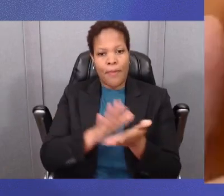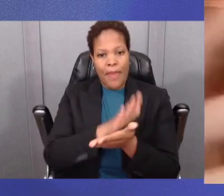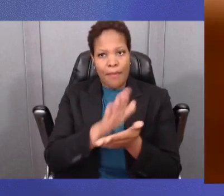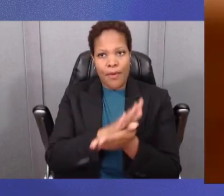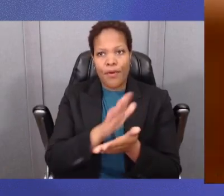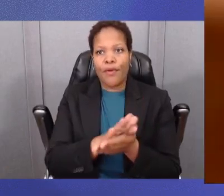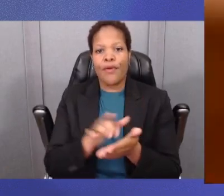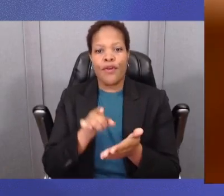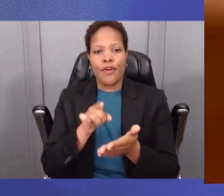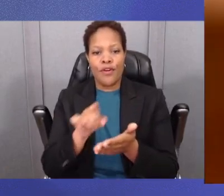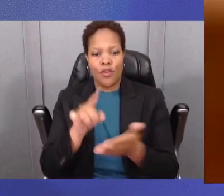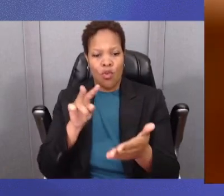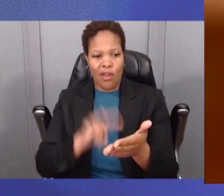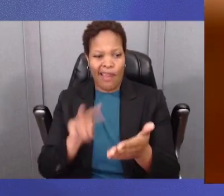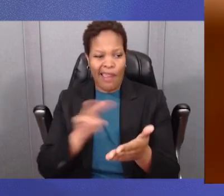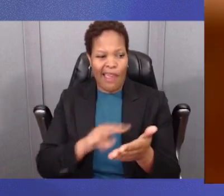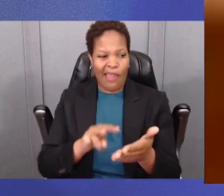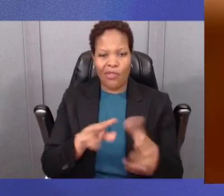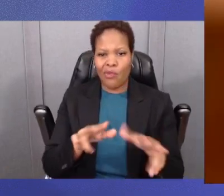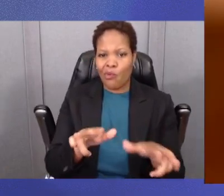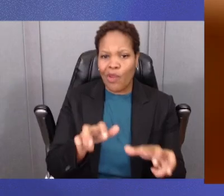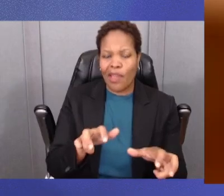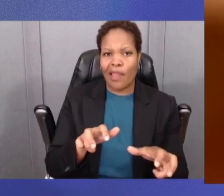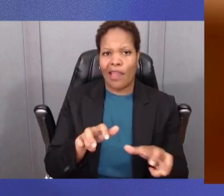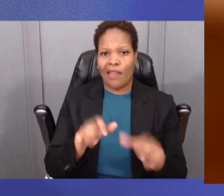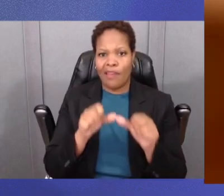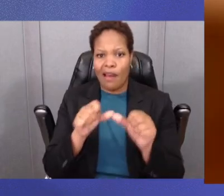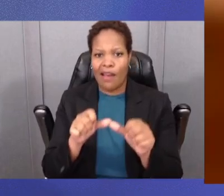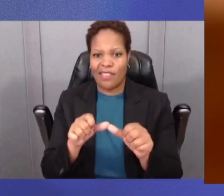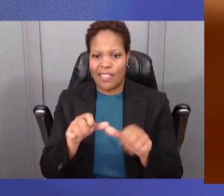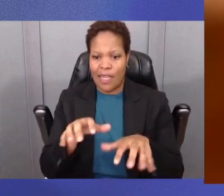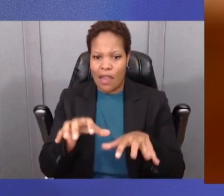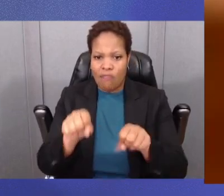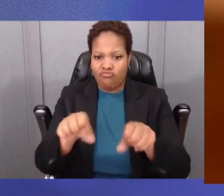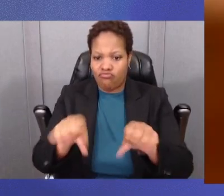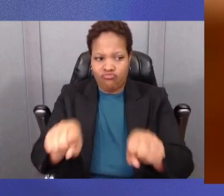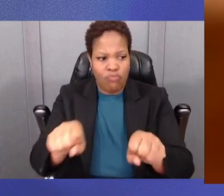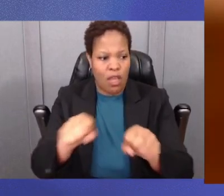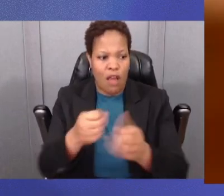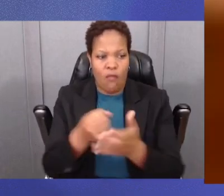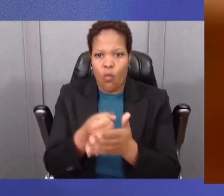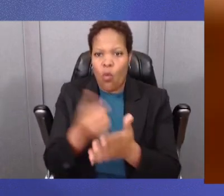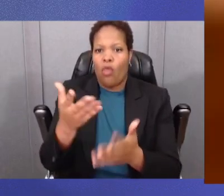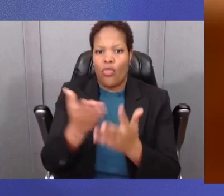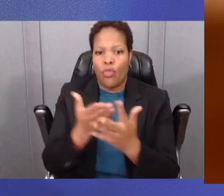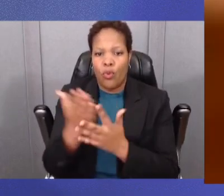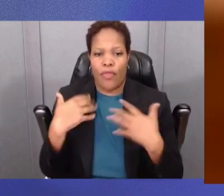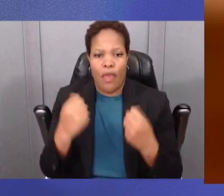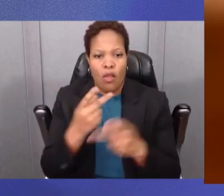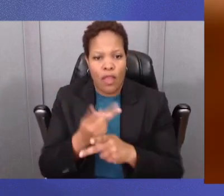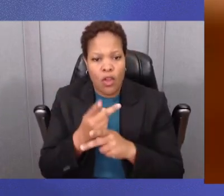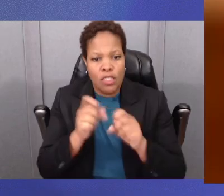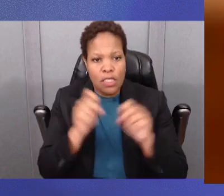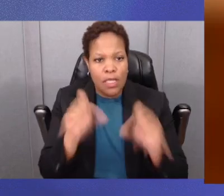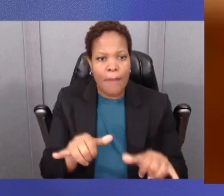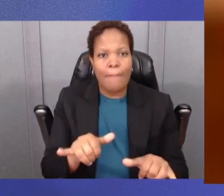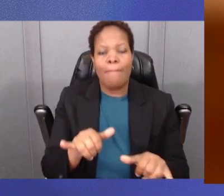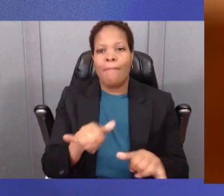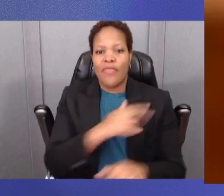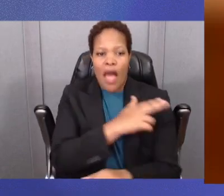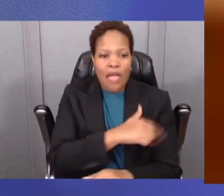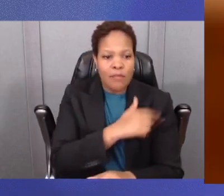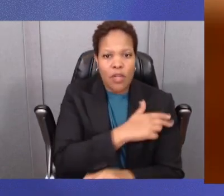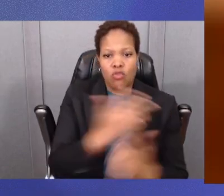the greed, the constant acquisition of wealth by the healthcare systems of the country, hospitals merging and raising